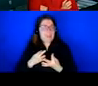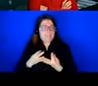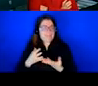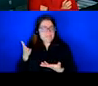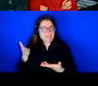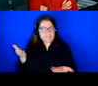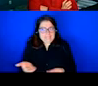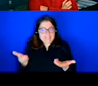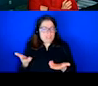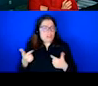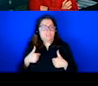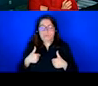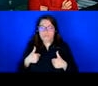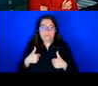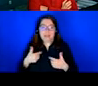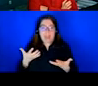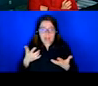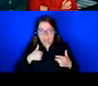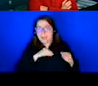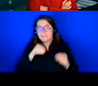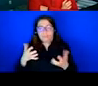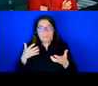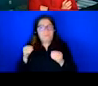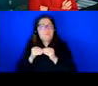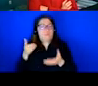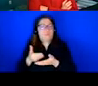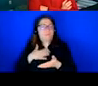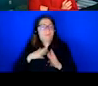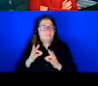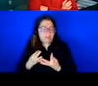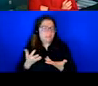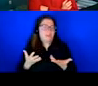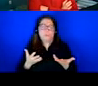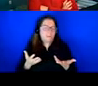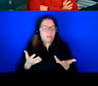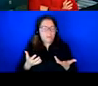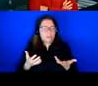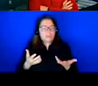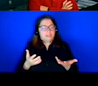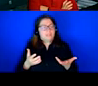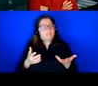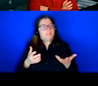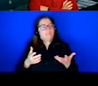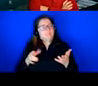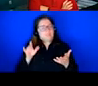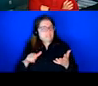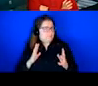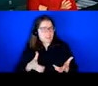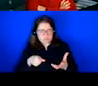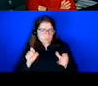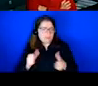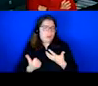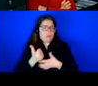you know, I think it's shifting the mindset to prioritize that as well. And then also for anyone